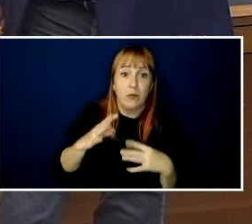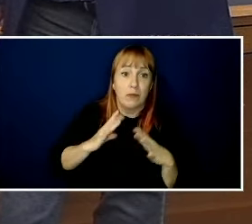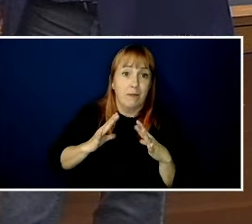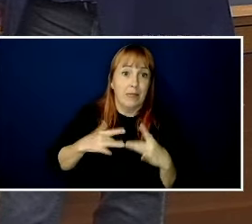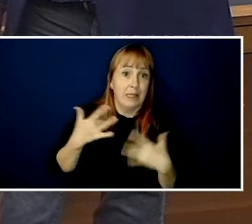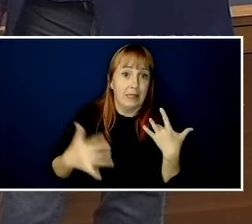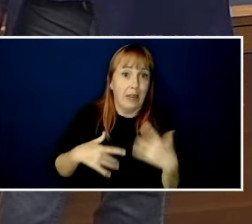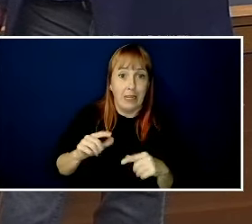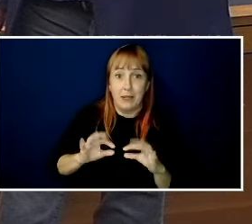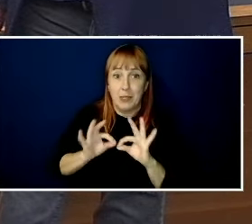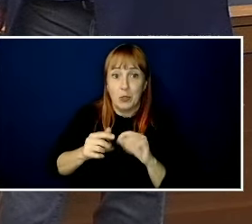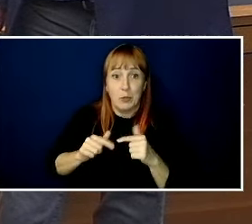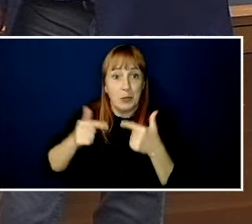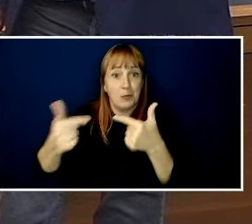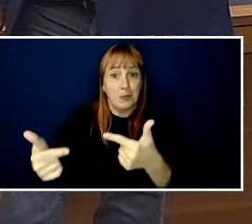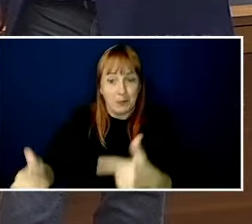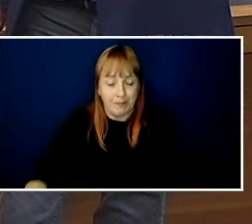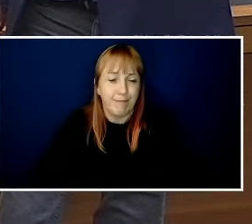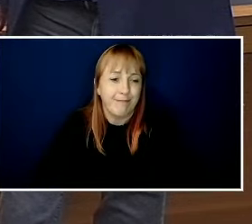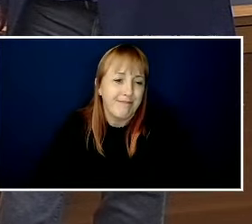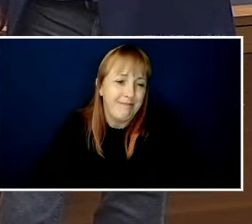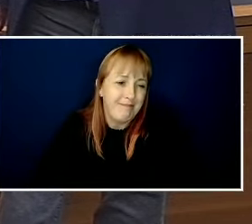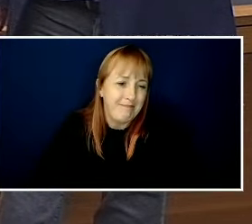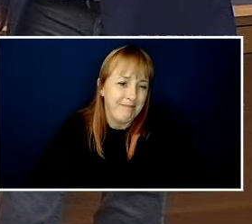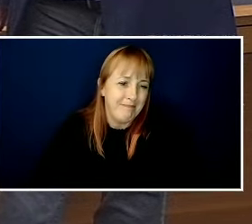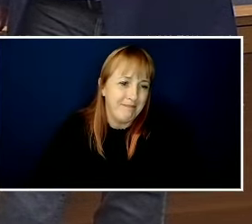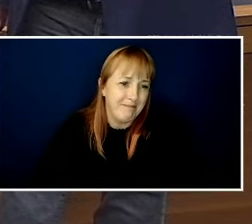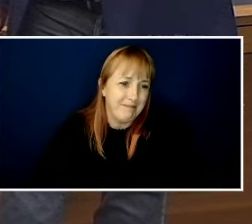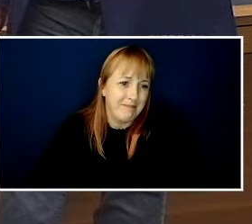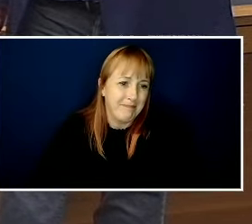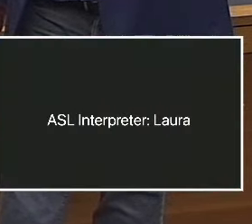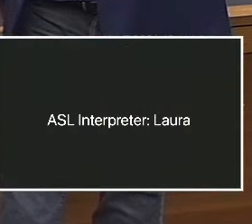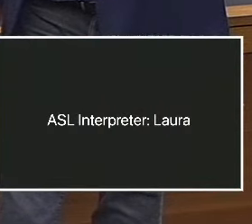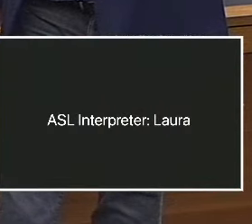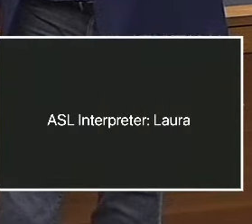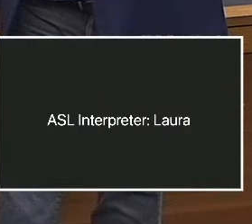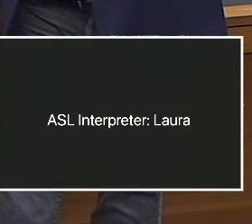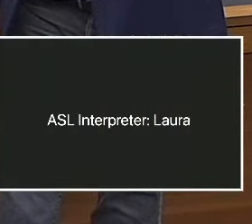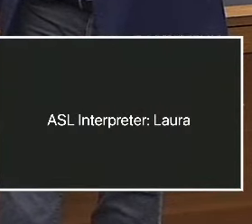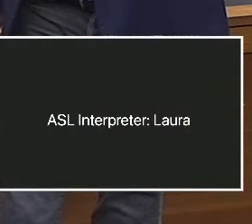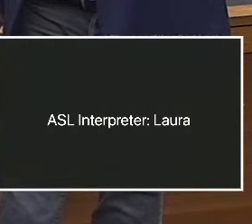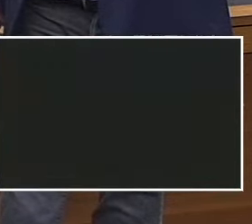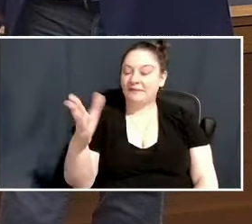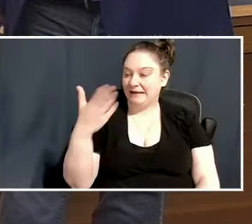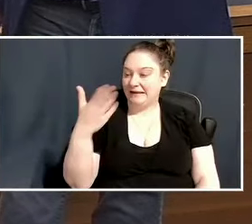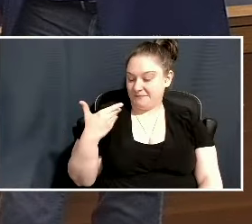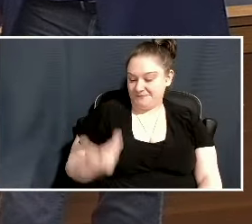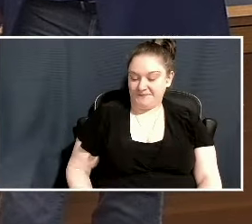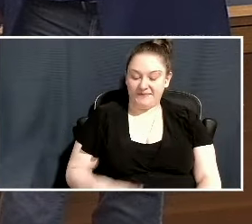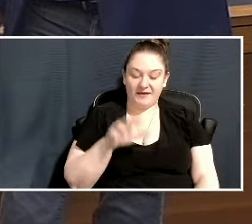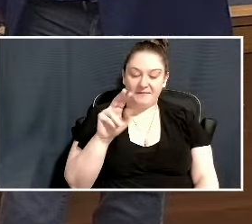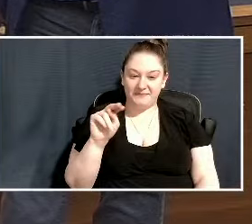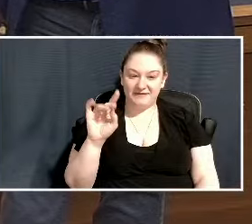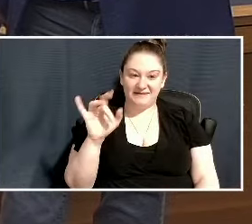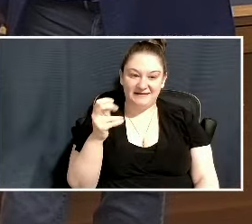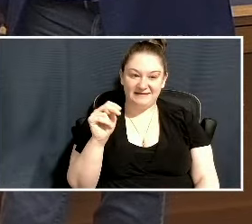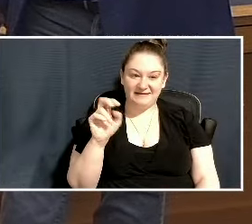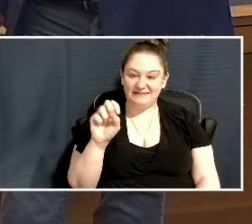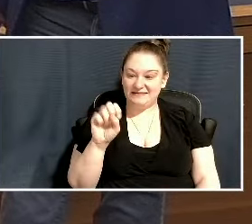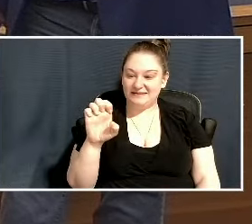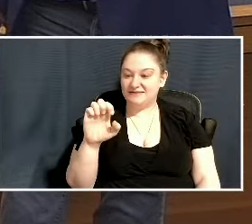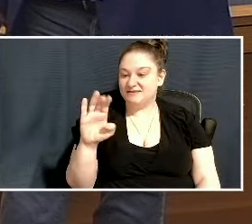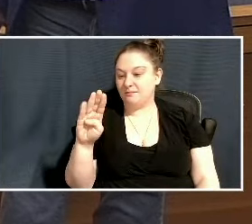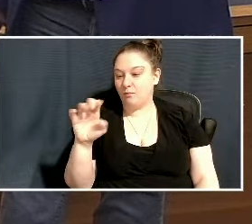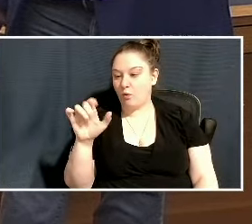exciting coming right up next week. Thank you, Anne. I'm Denise Bowles with Salem Health, and we've been delighted to